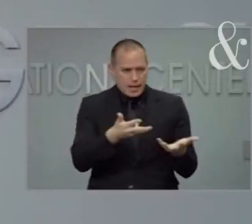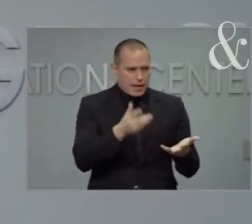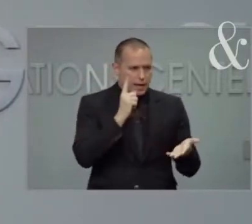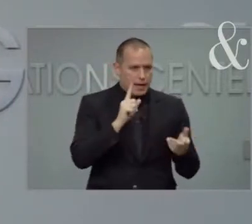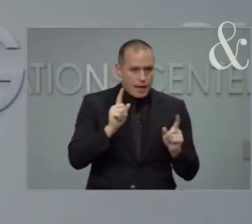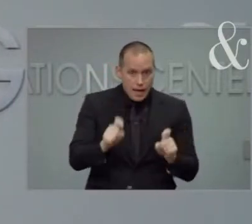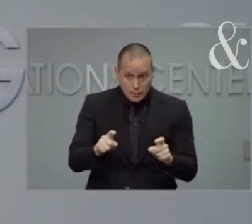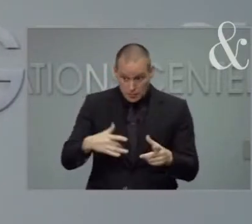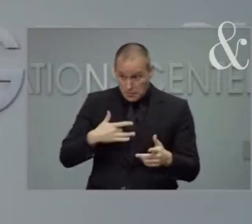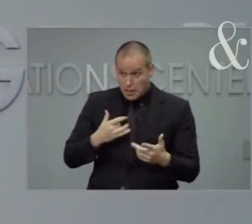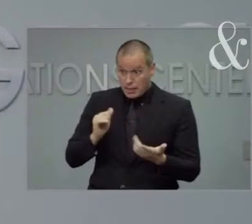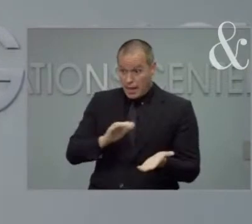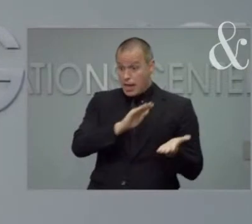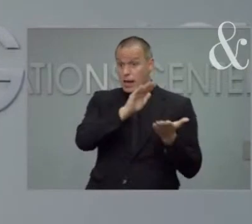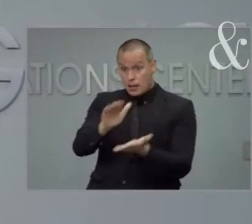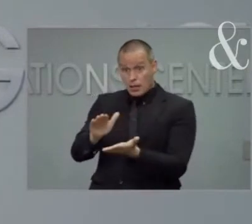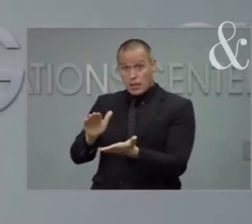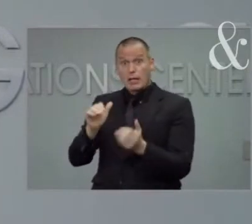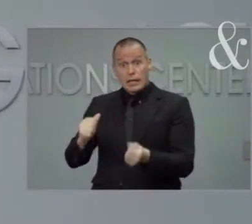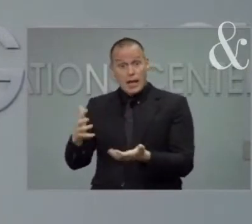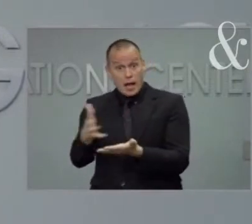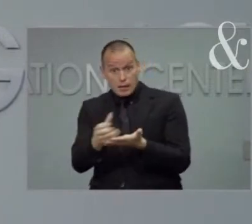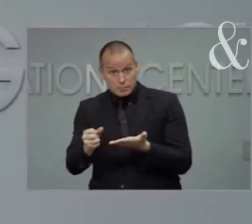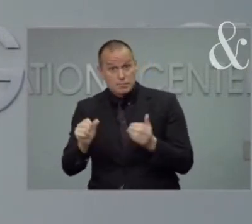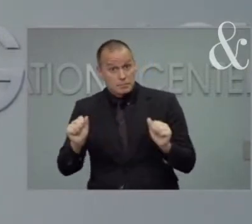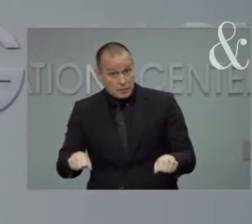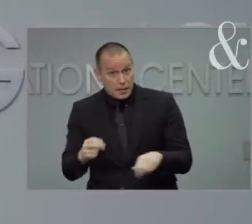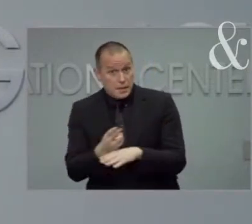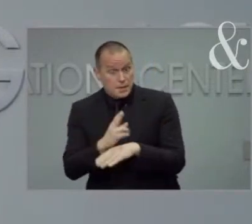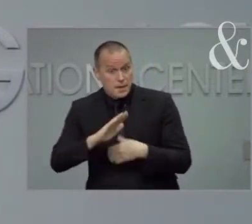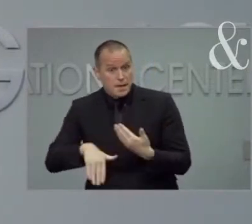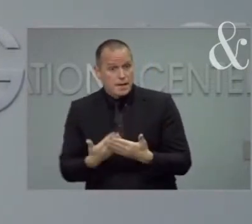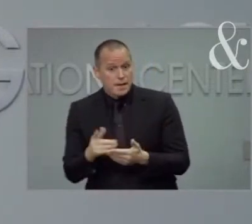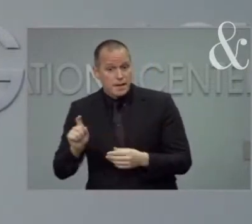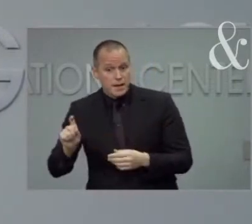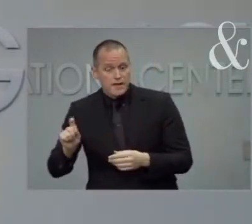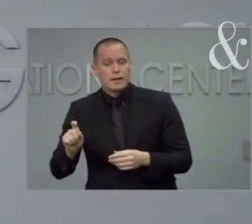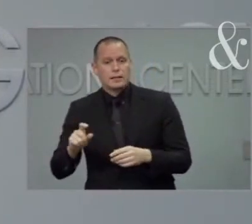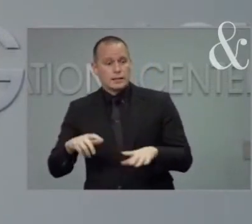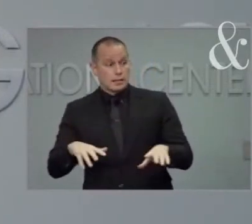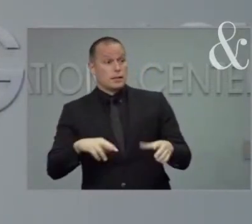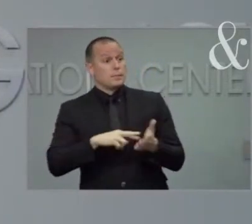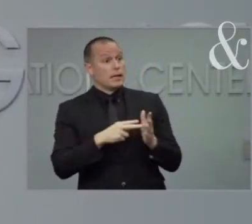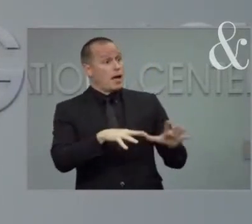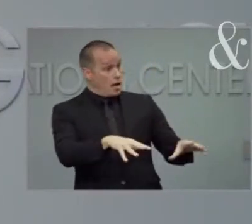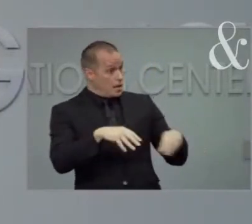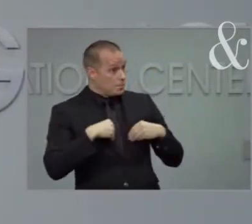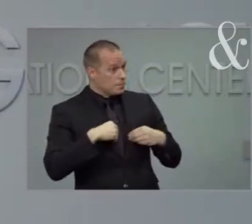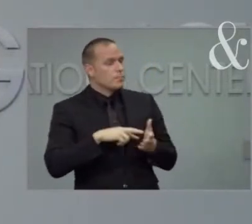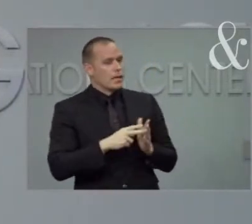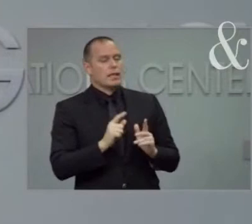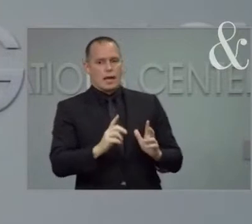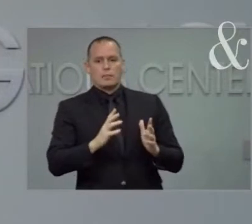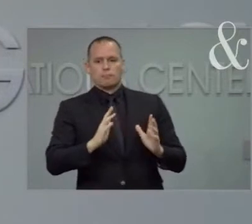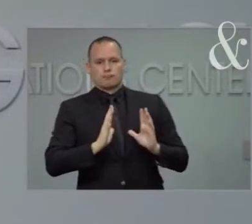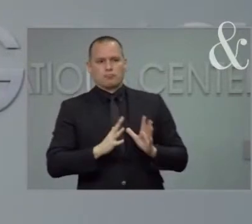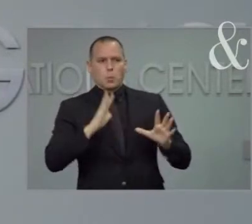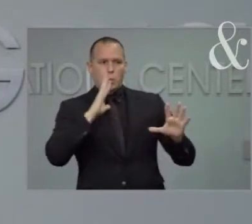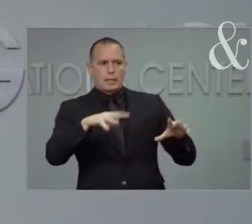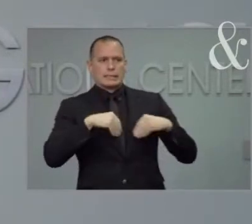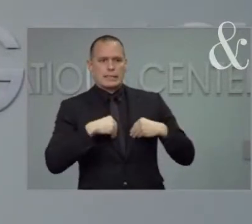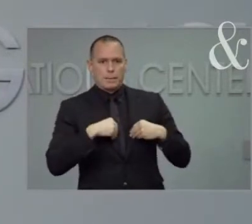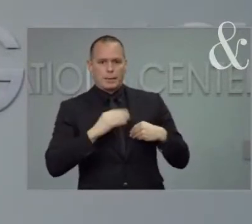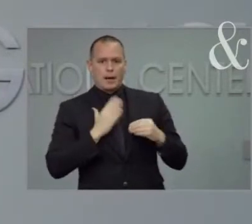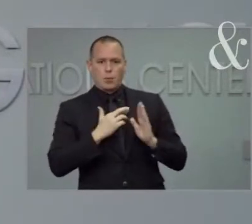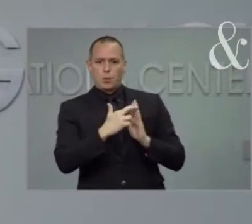on the amount of vaccine that they are being allocated? By agreeing to take it, they are agreeing to be fast and fair. They're agreeing